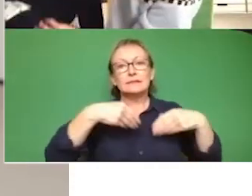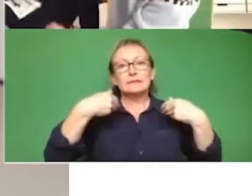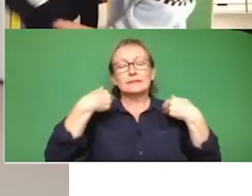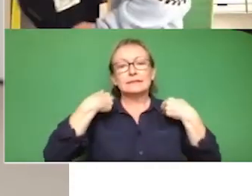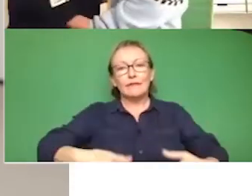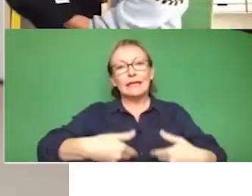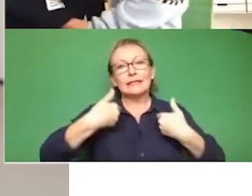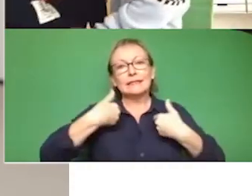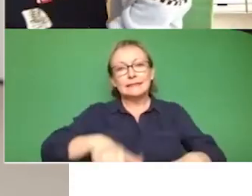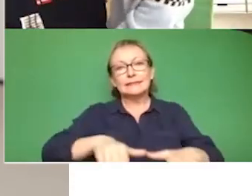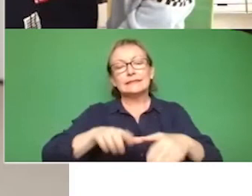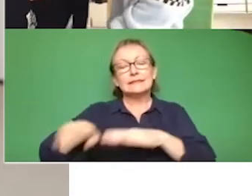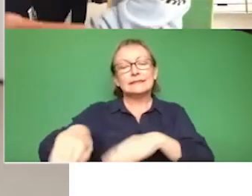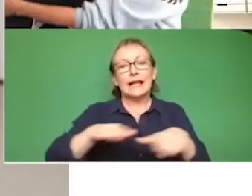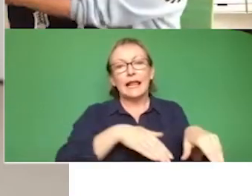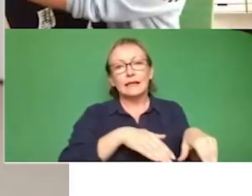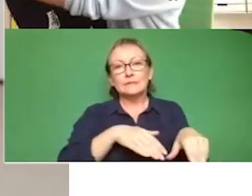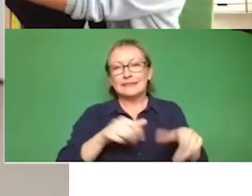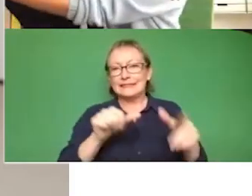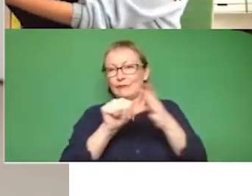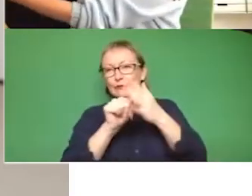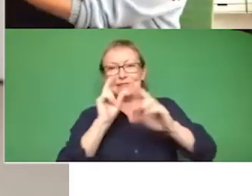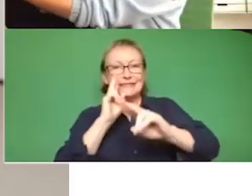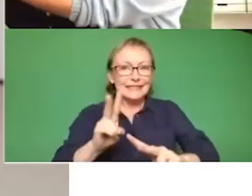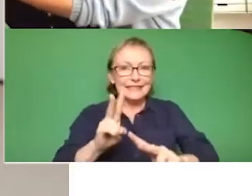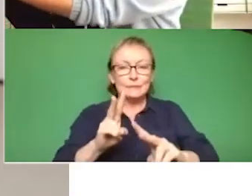it's very hard to see, but it's a very traditional knit that